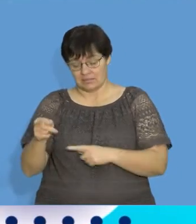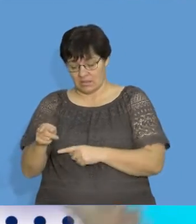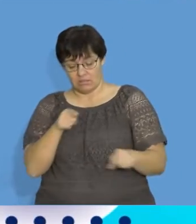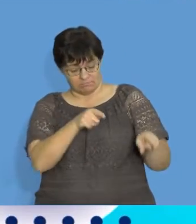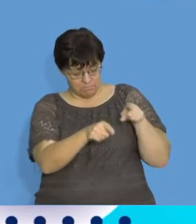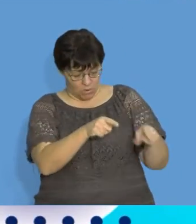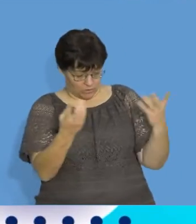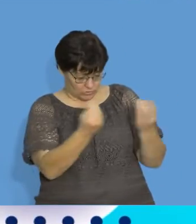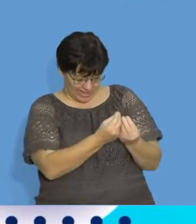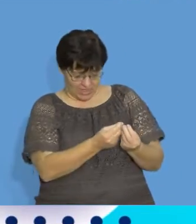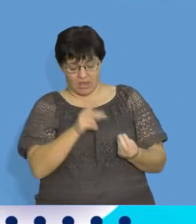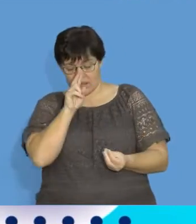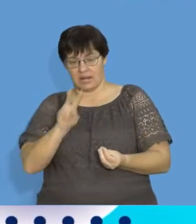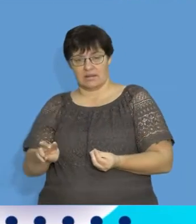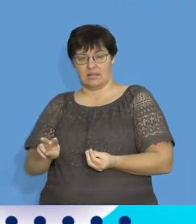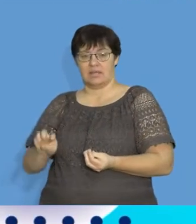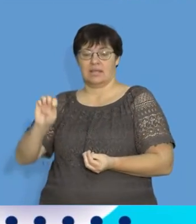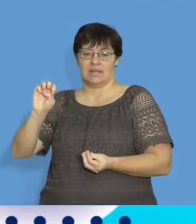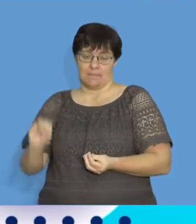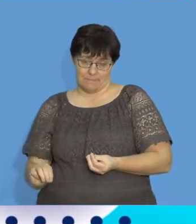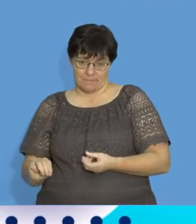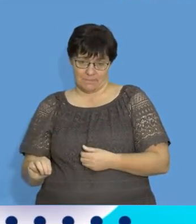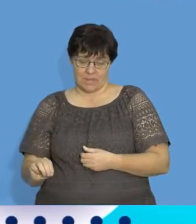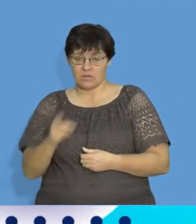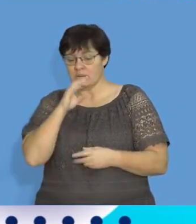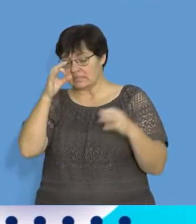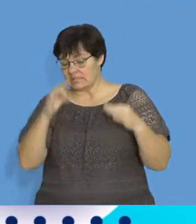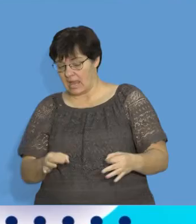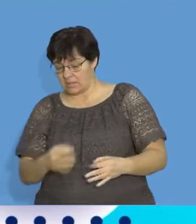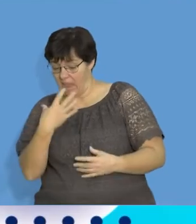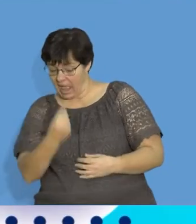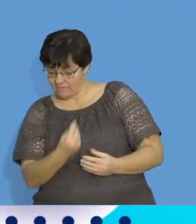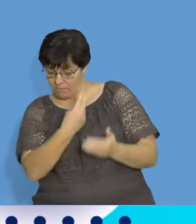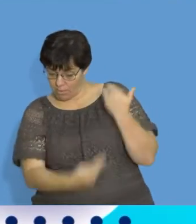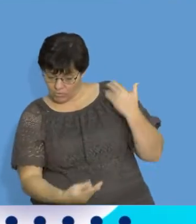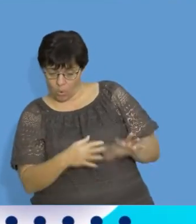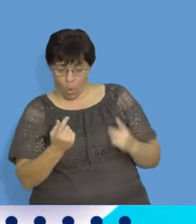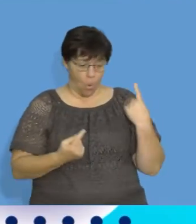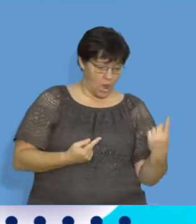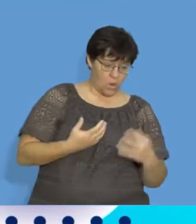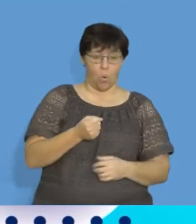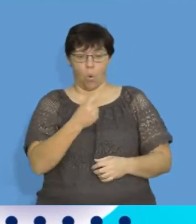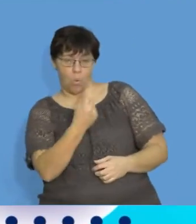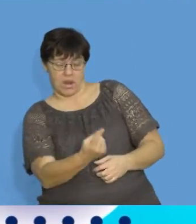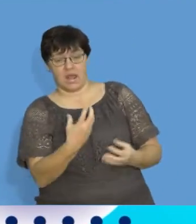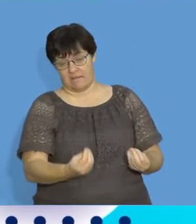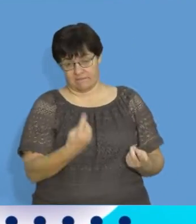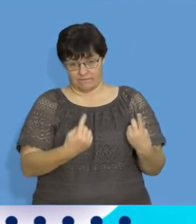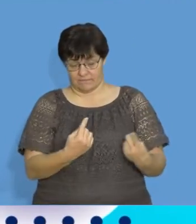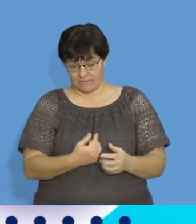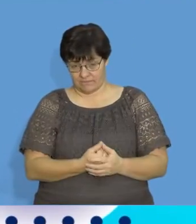means you look at both together, and you need to make a decision as to whether it has both or just one of the two,